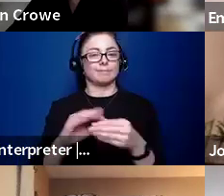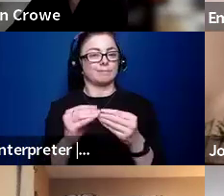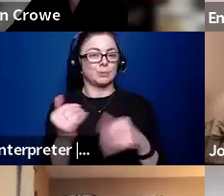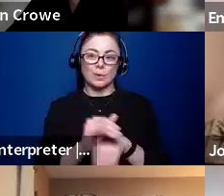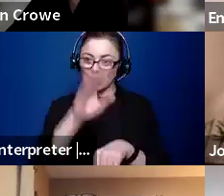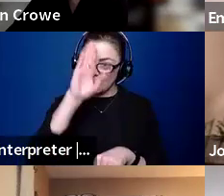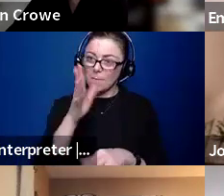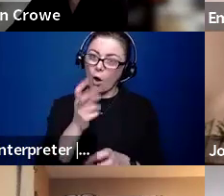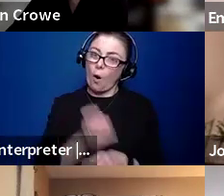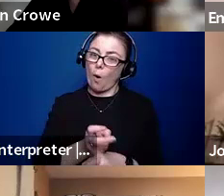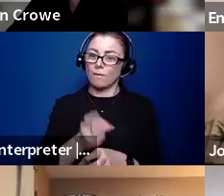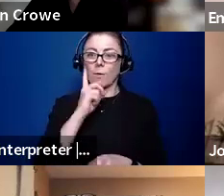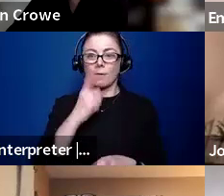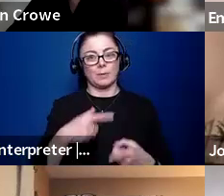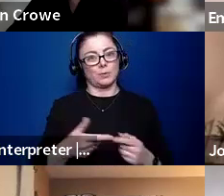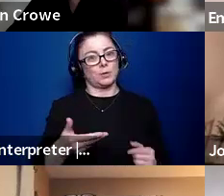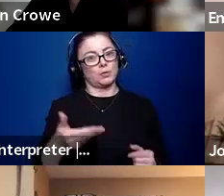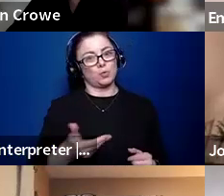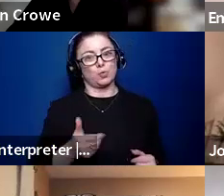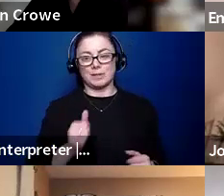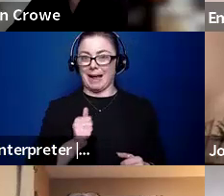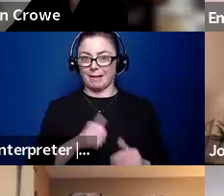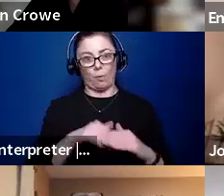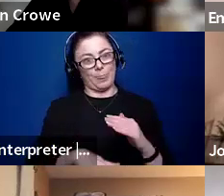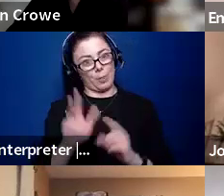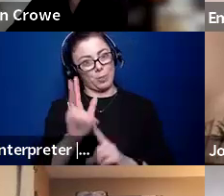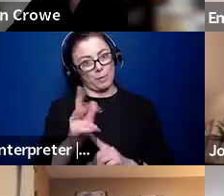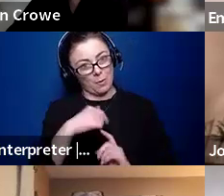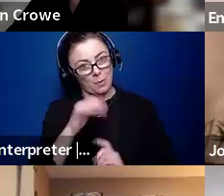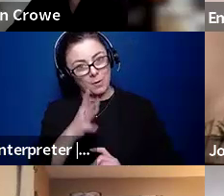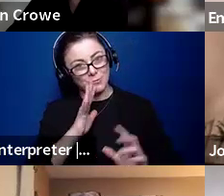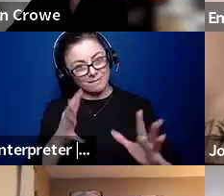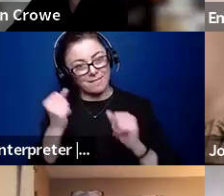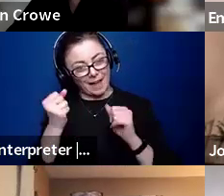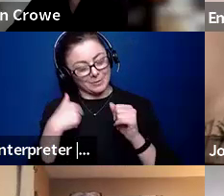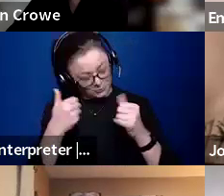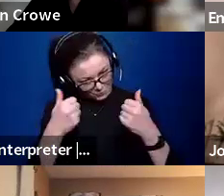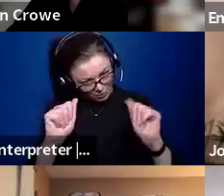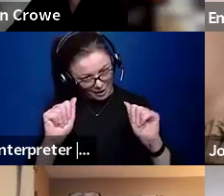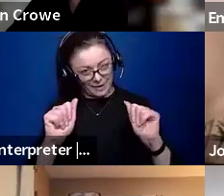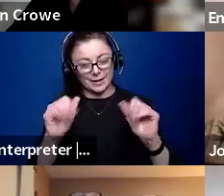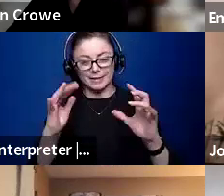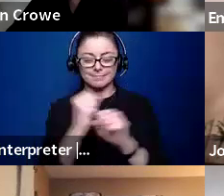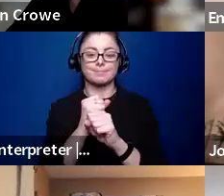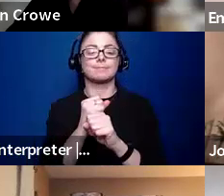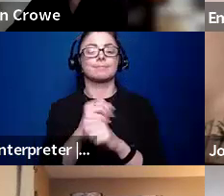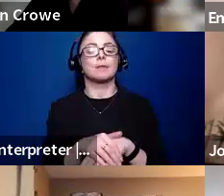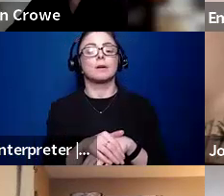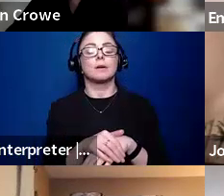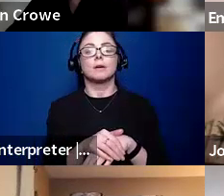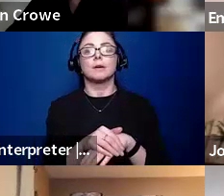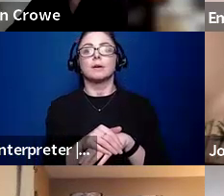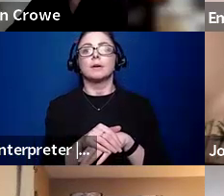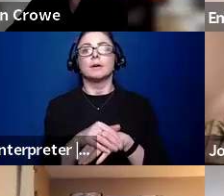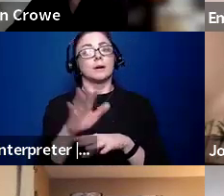me to even introduce myself within 3 minutes, but I'll talk fast and try. To correct an error, I was